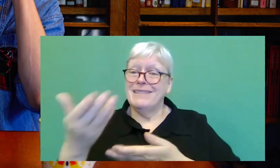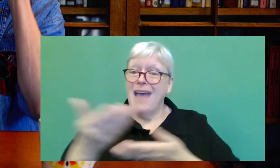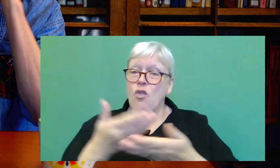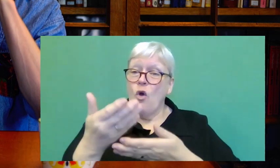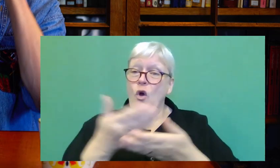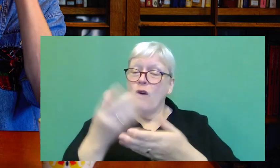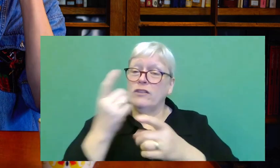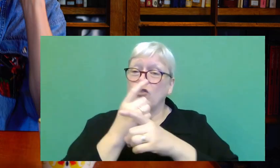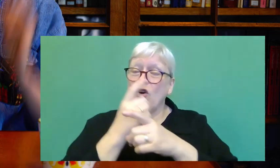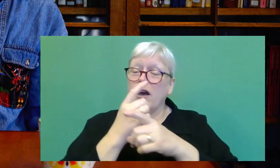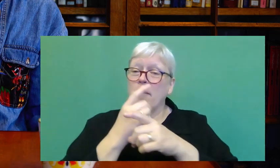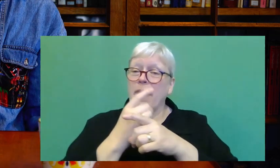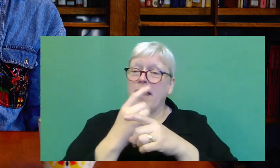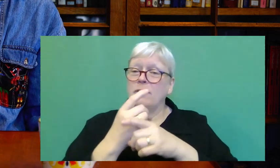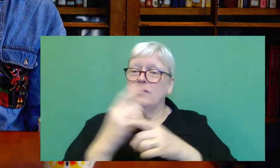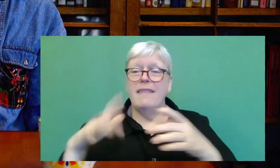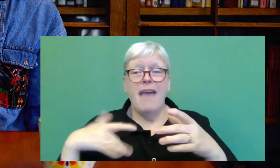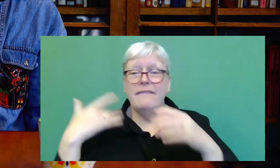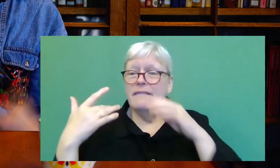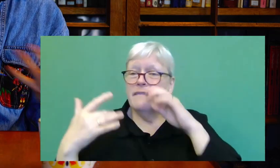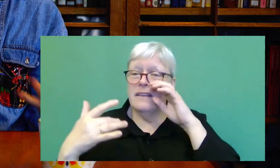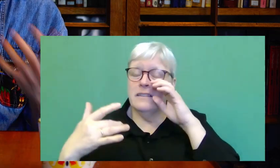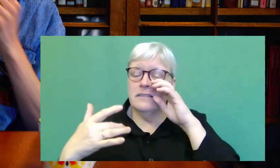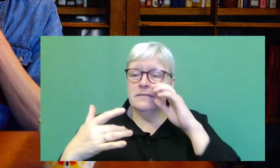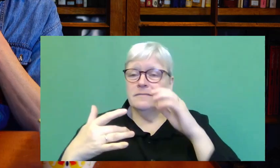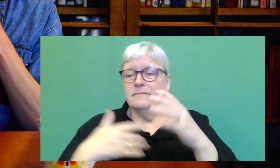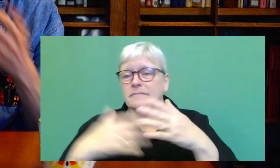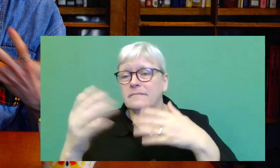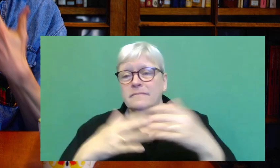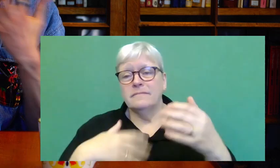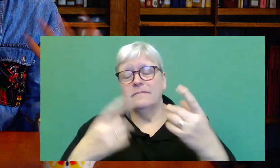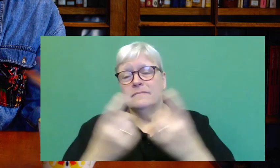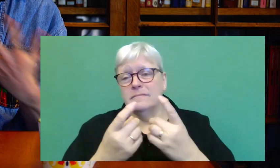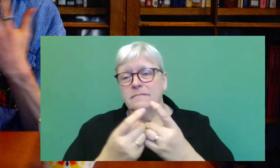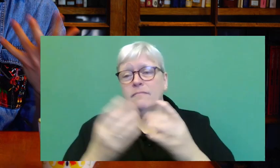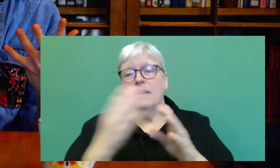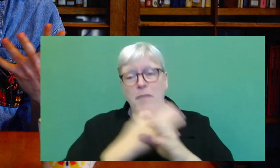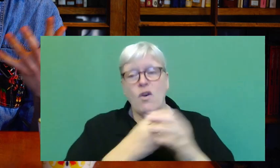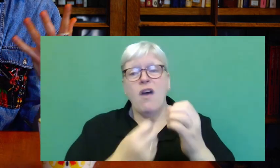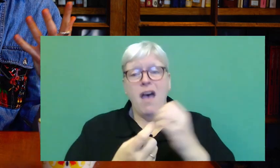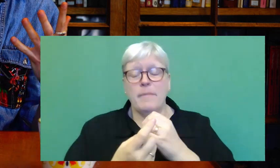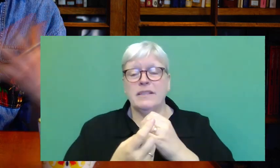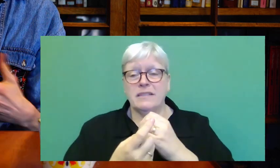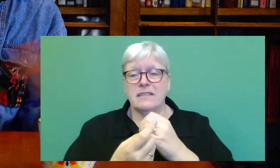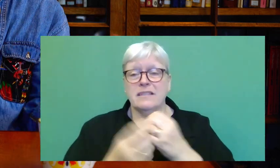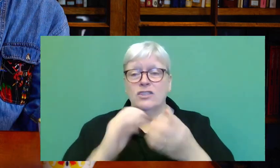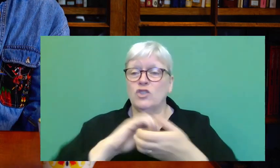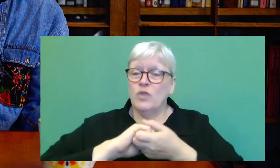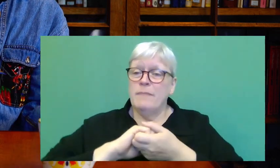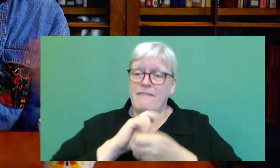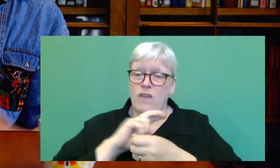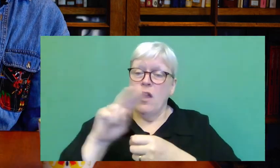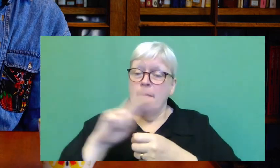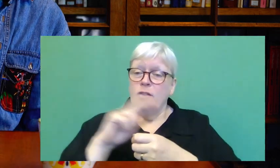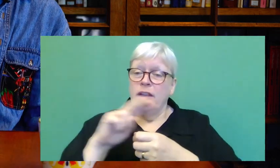of life, and for addressing these matters prior to it happening, and just having this grief vocabulary as part of our sort of